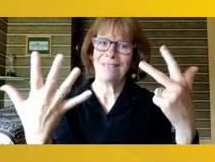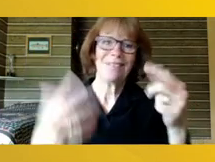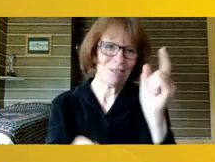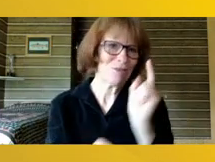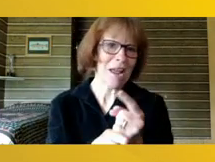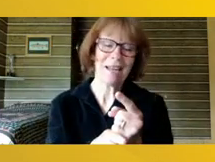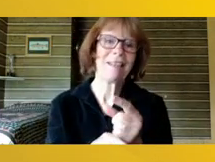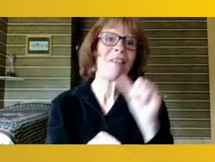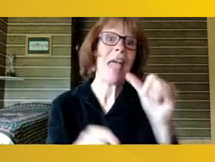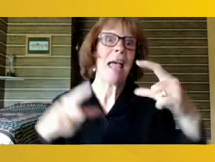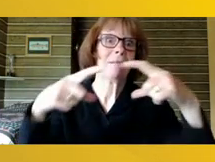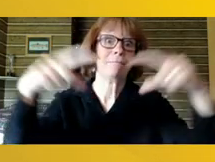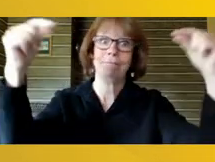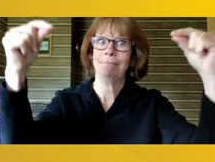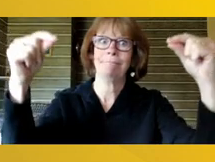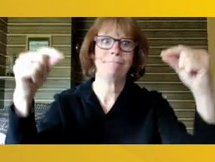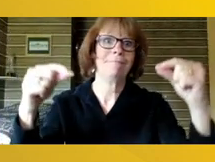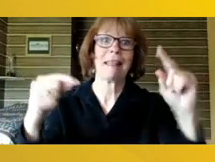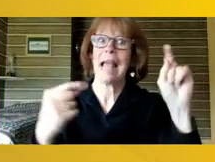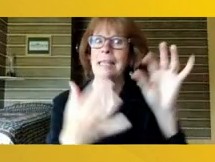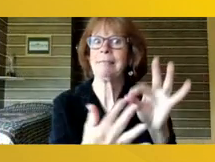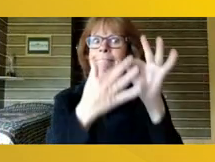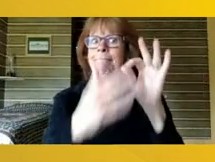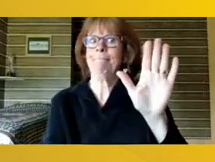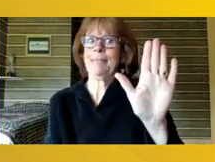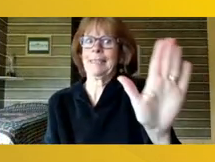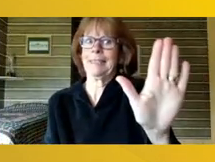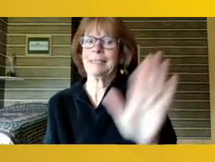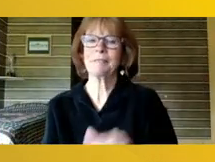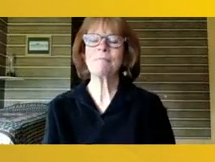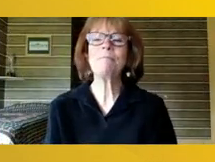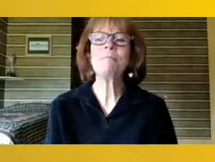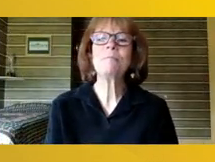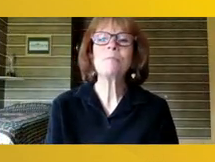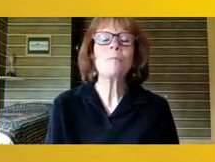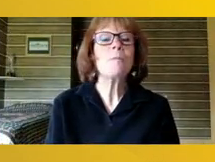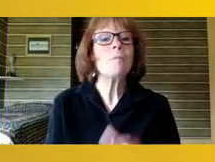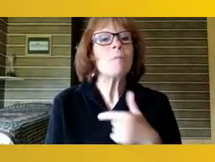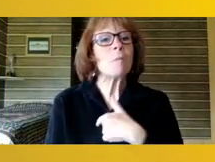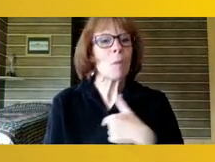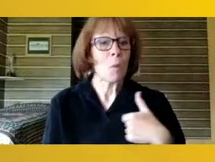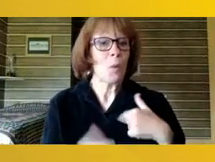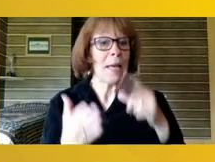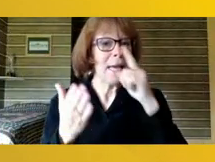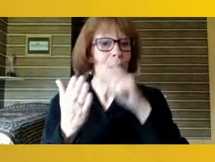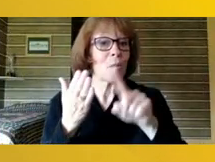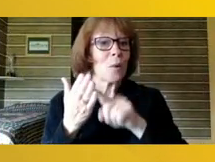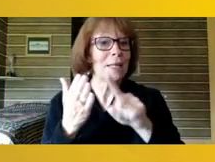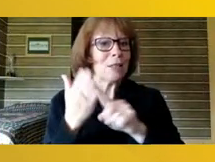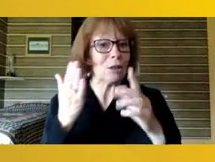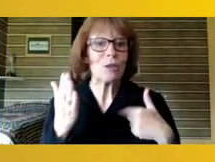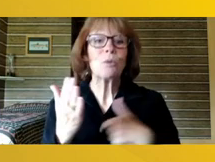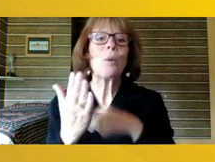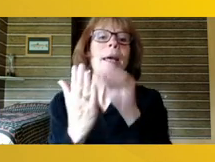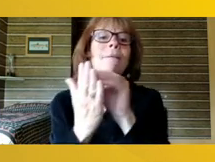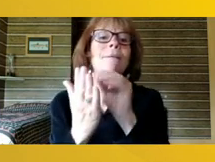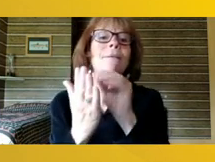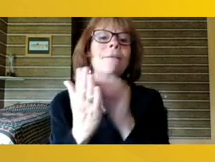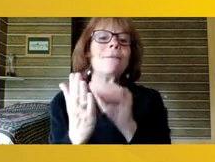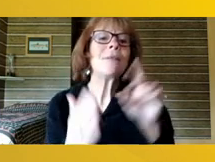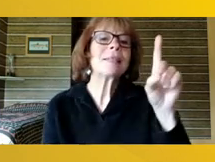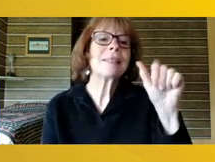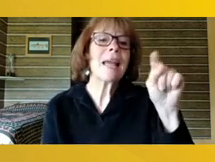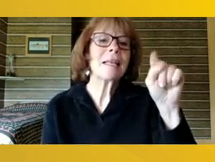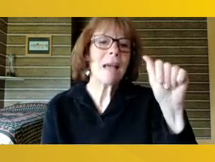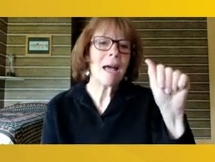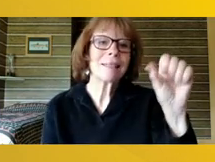is pretty unique. So as researchers can build data sets of observations of the same whale, they